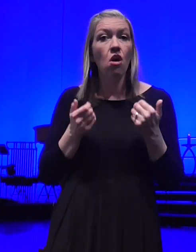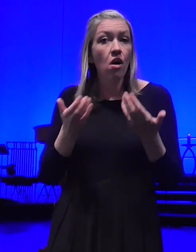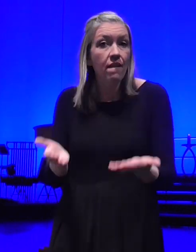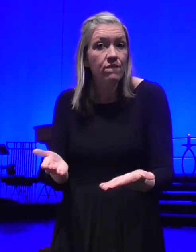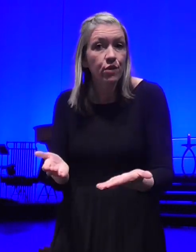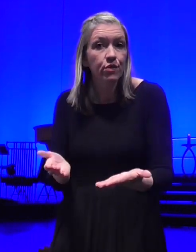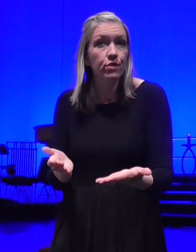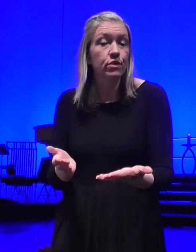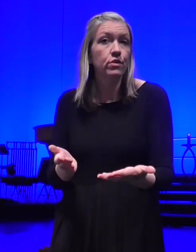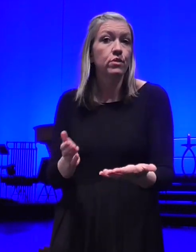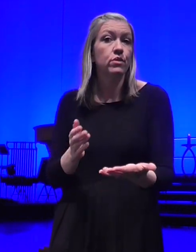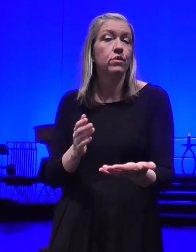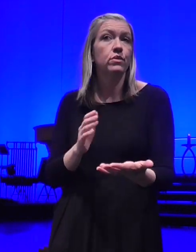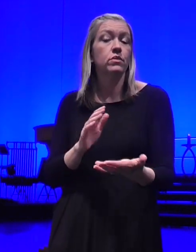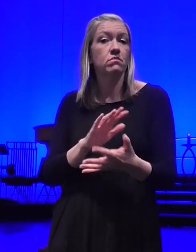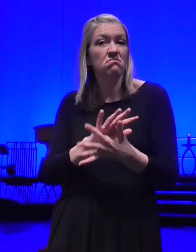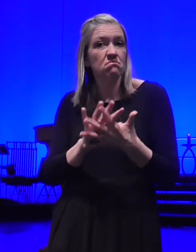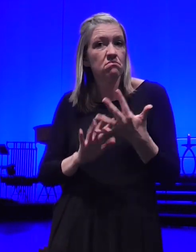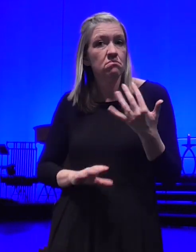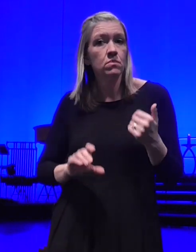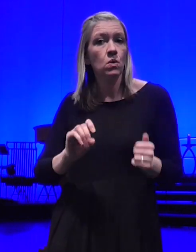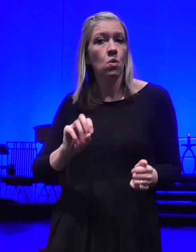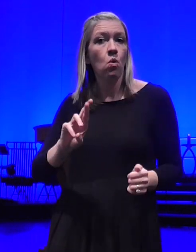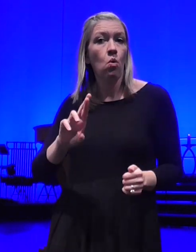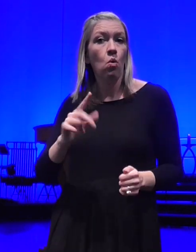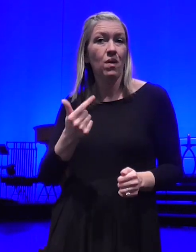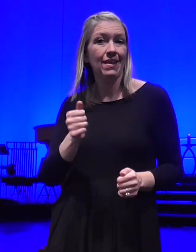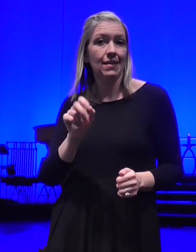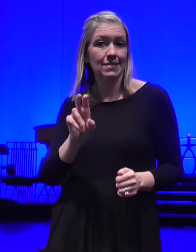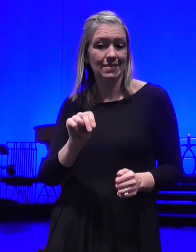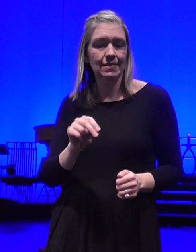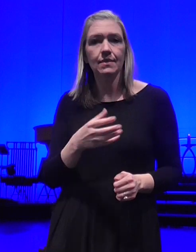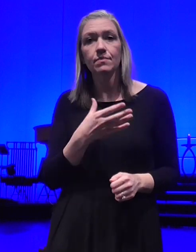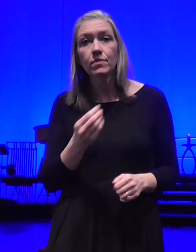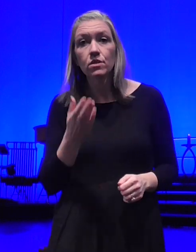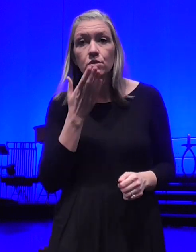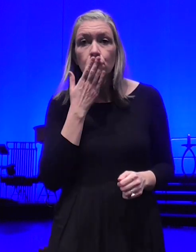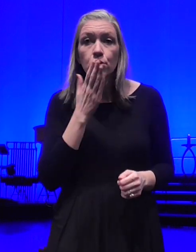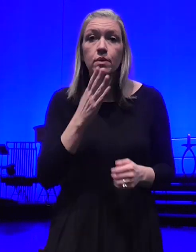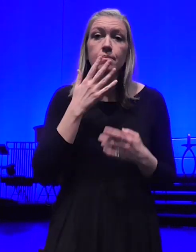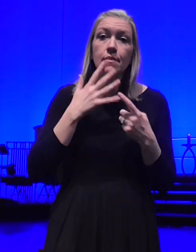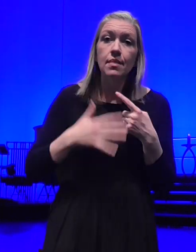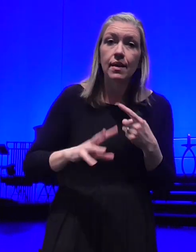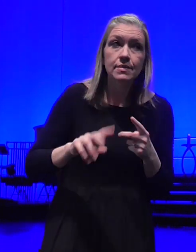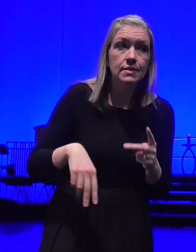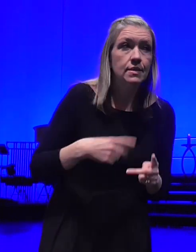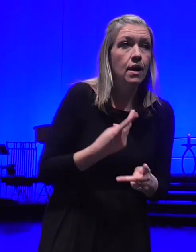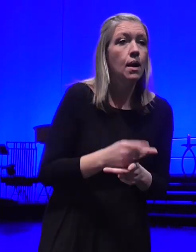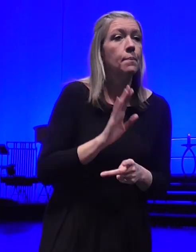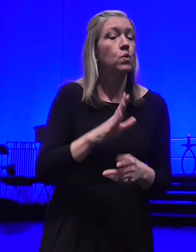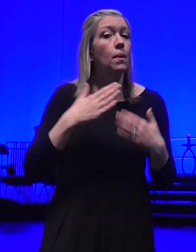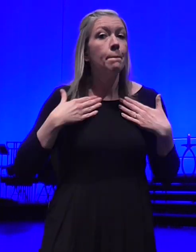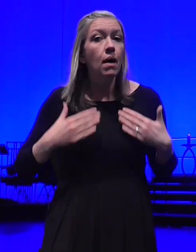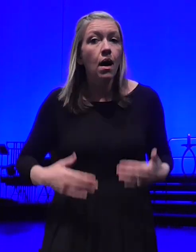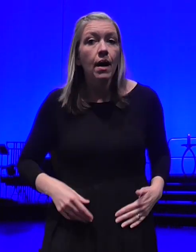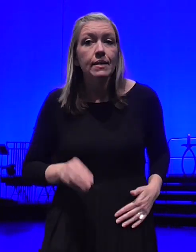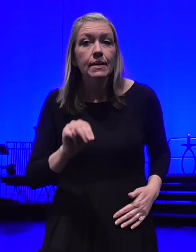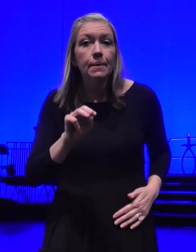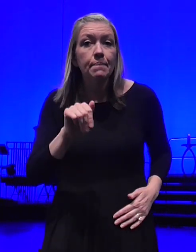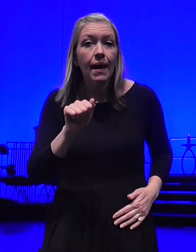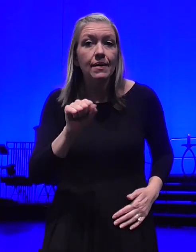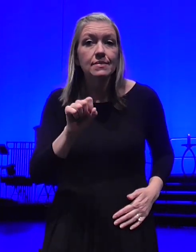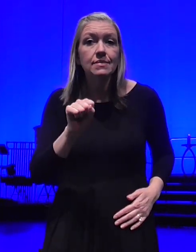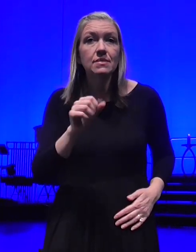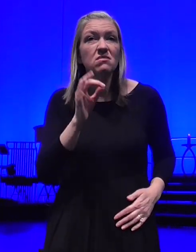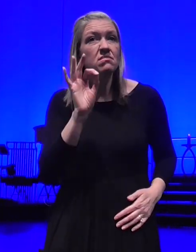up those organs. And you've got a good blood type, you've got your body mass is good, we'll be able